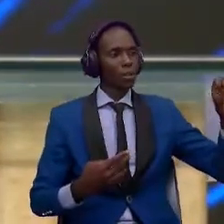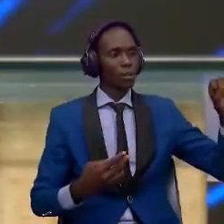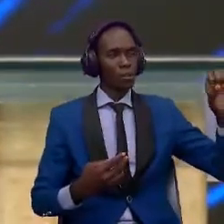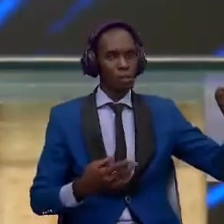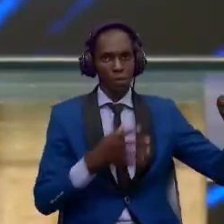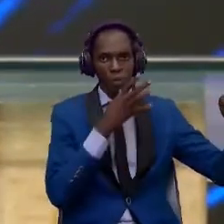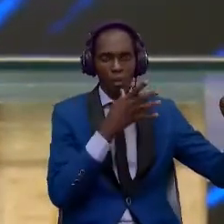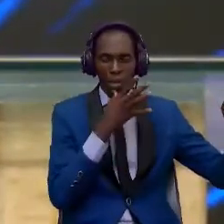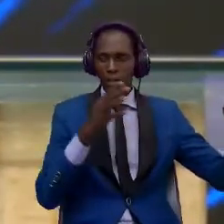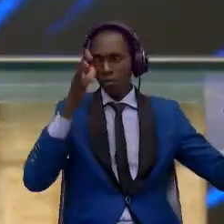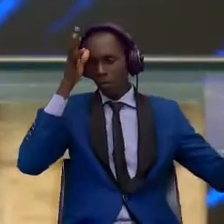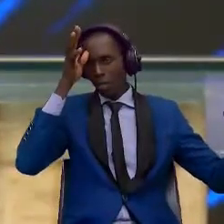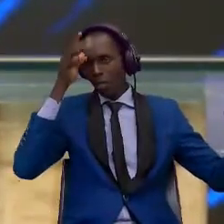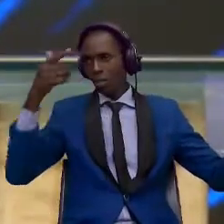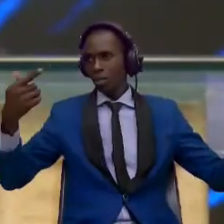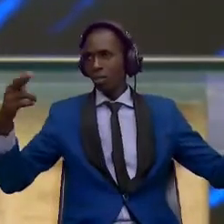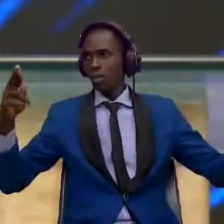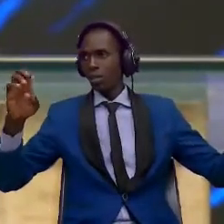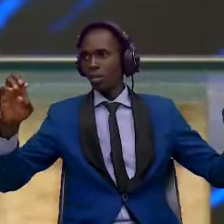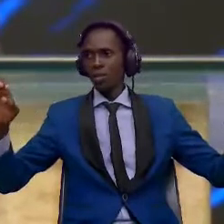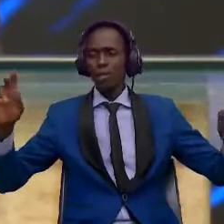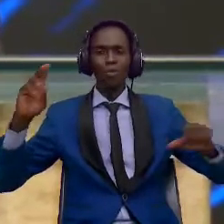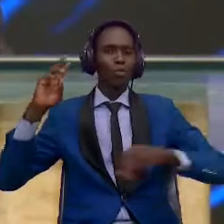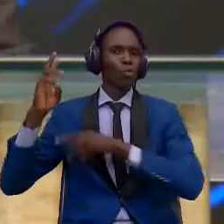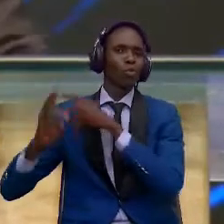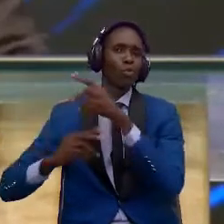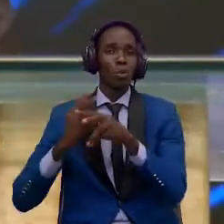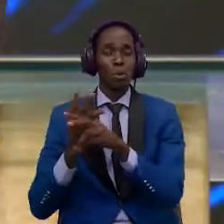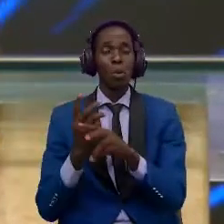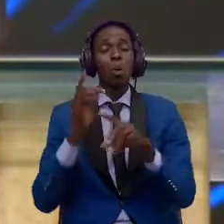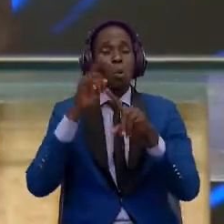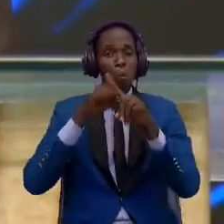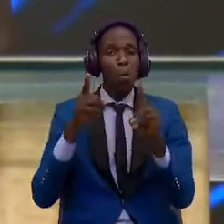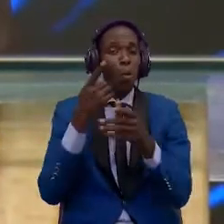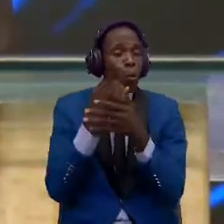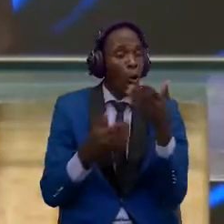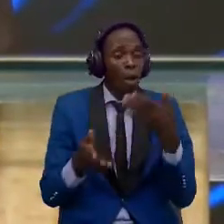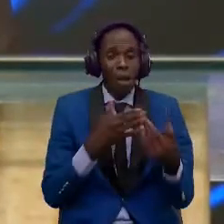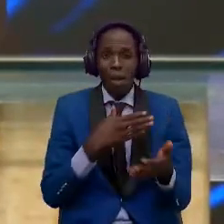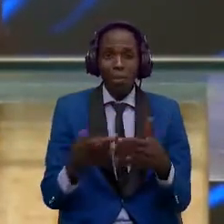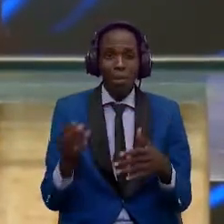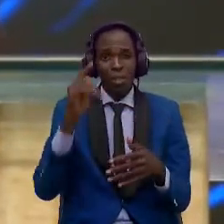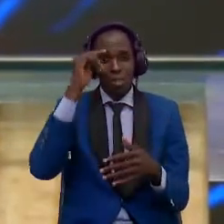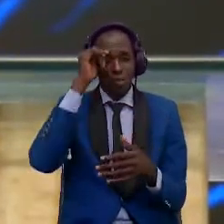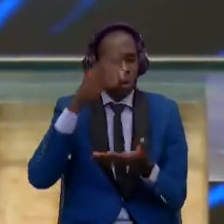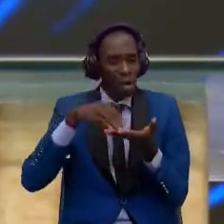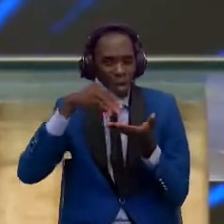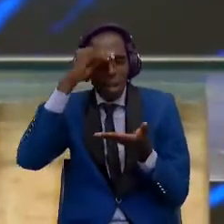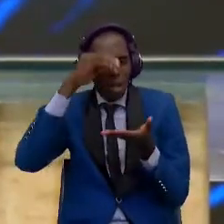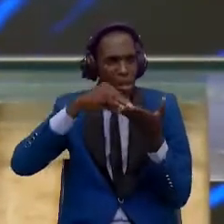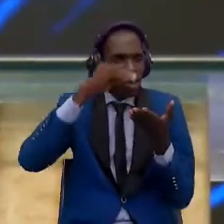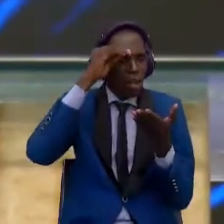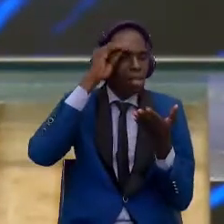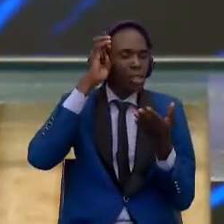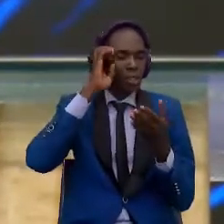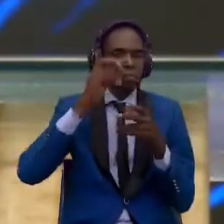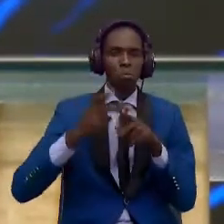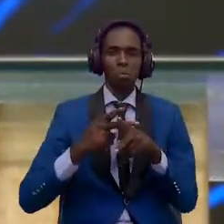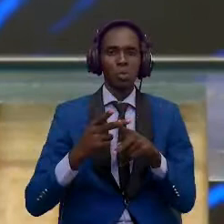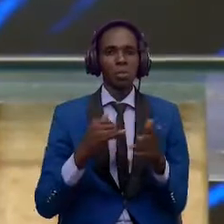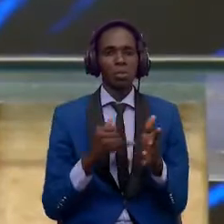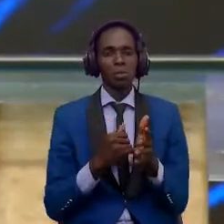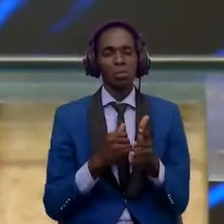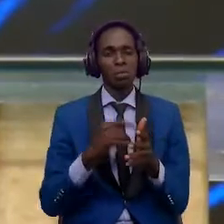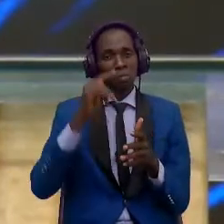same, everything he learned, everything he heard, he put everything to practice. He was converted, he